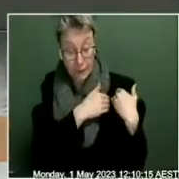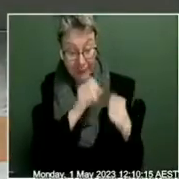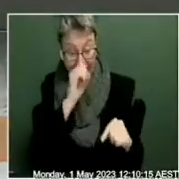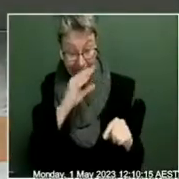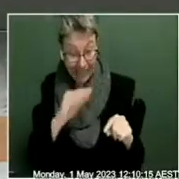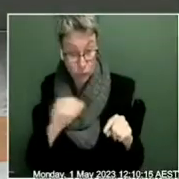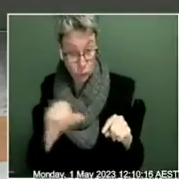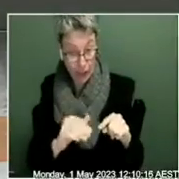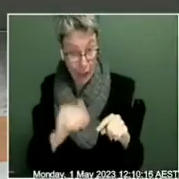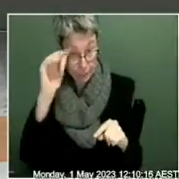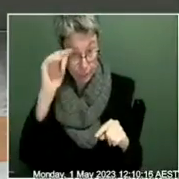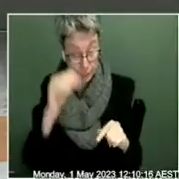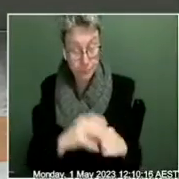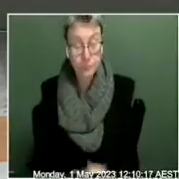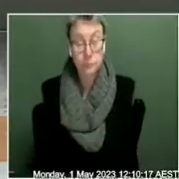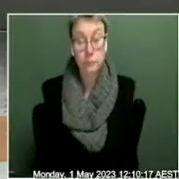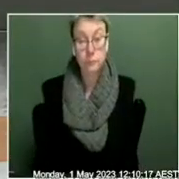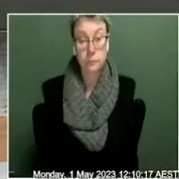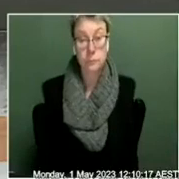just mentioning, which is